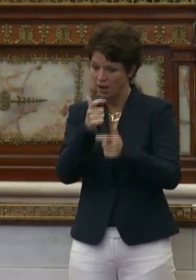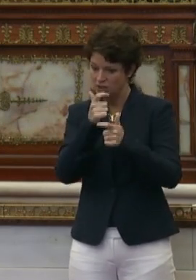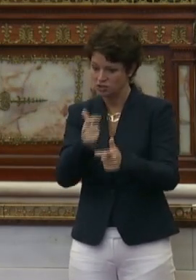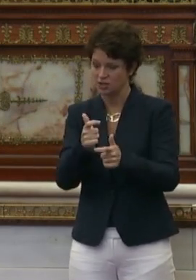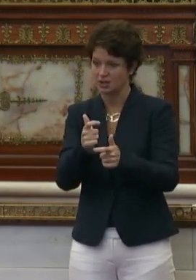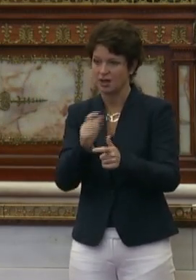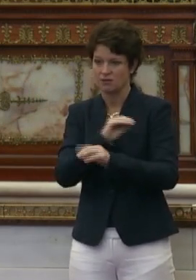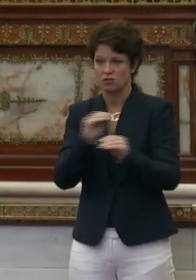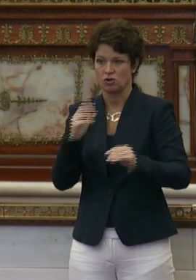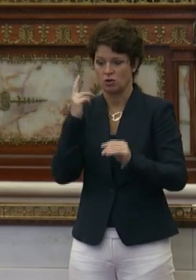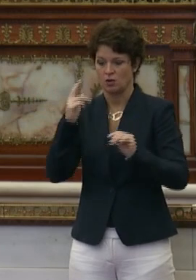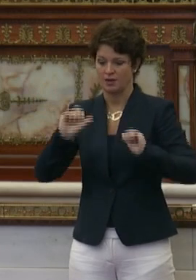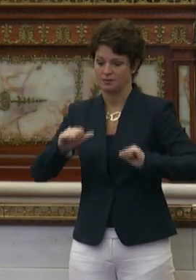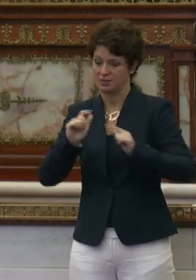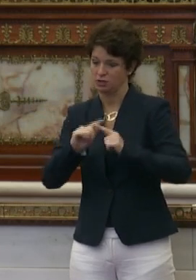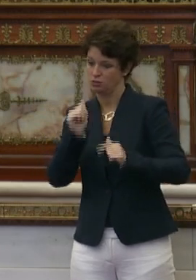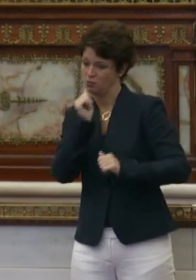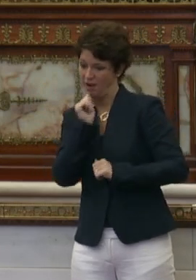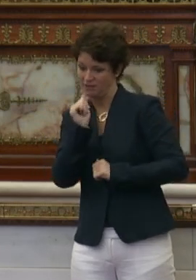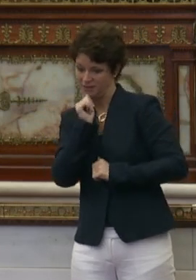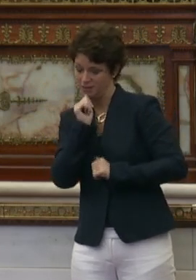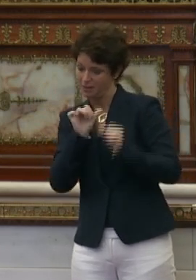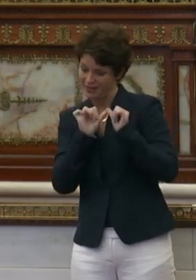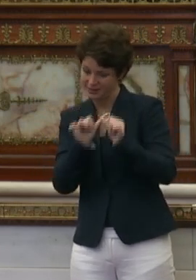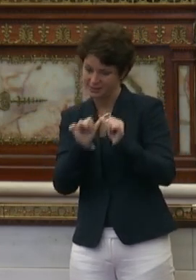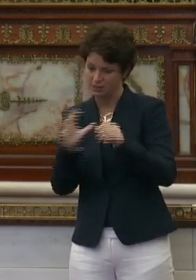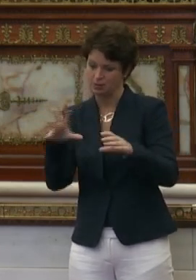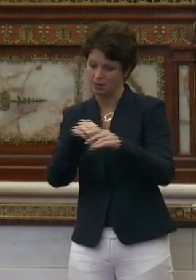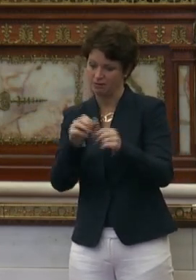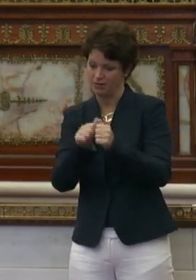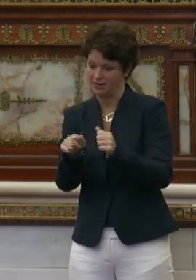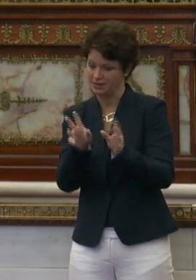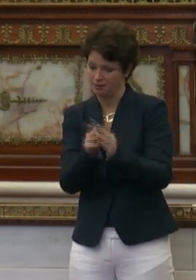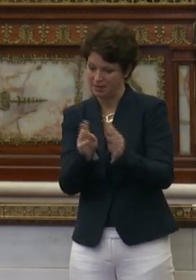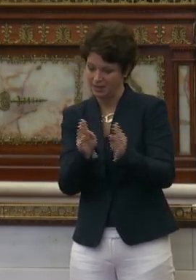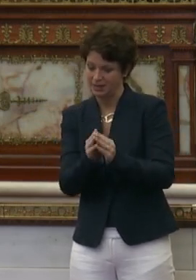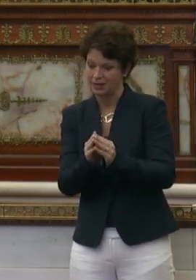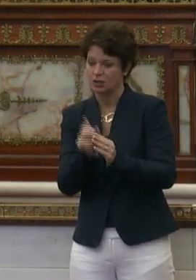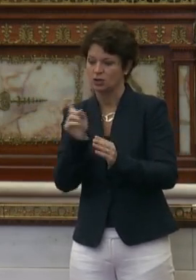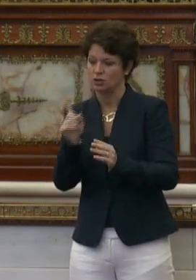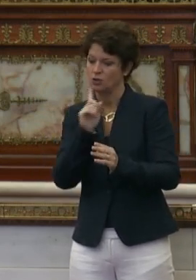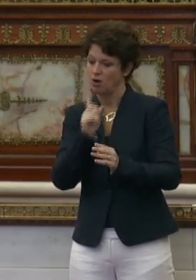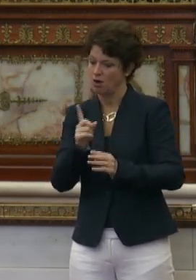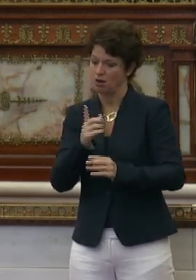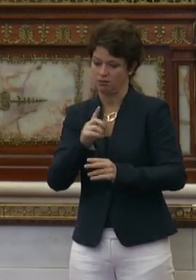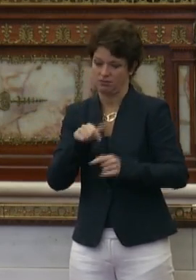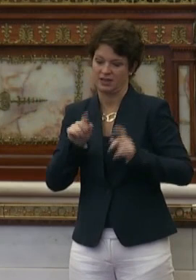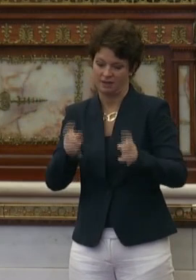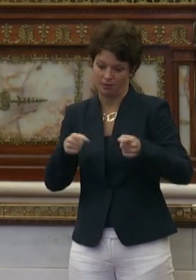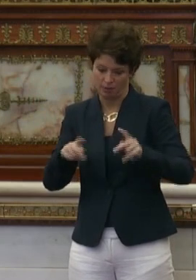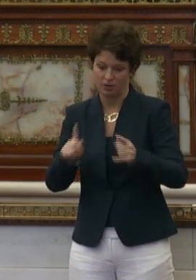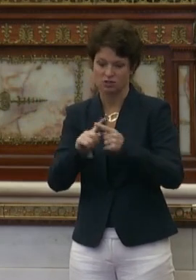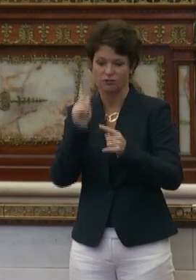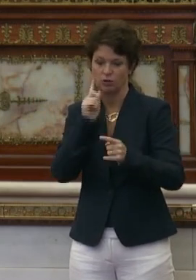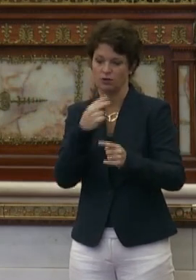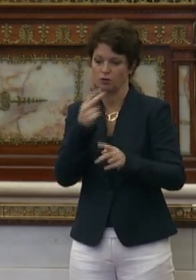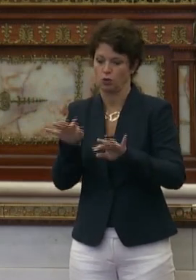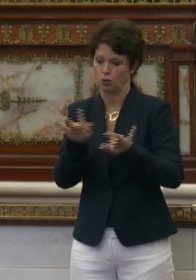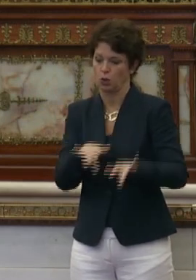reasonable expectation of privacy. So by continuing to be in the meeting, you are consenting to being recorded. So I would